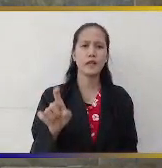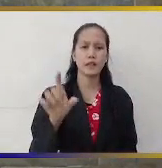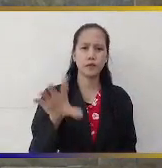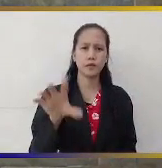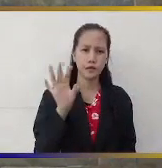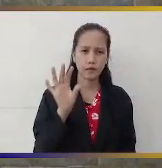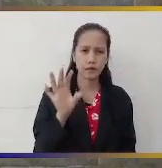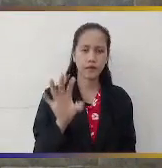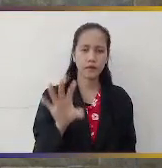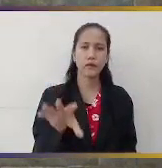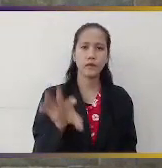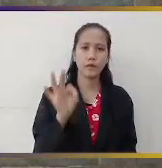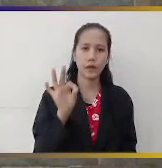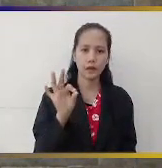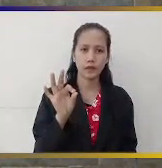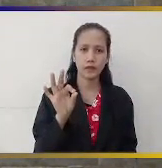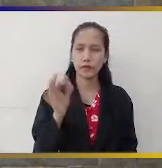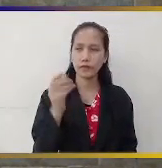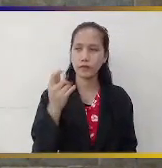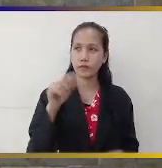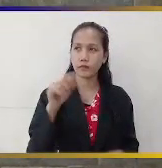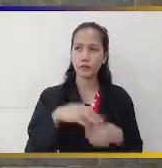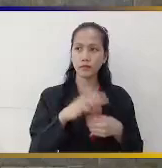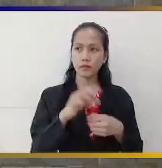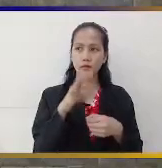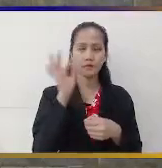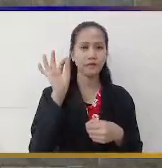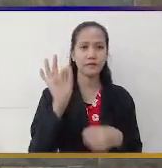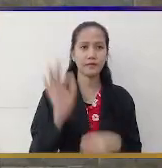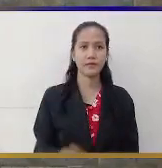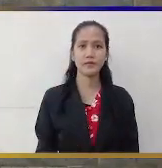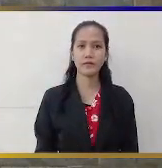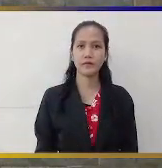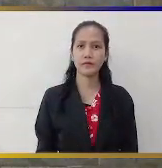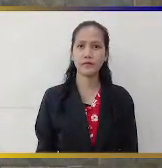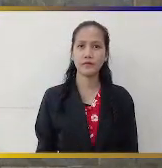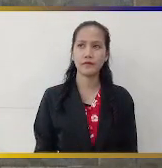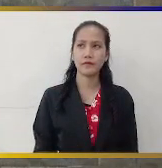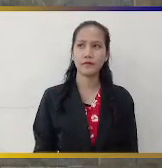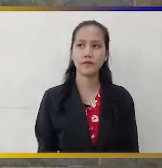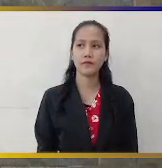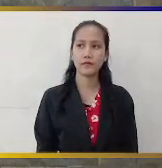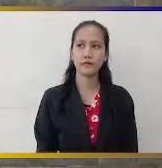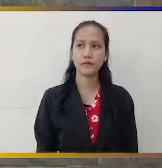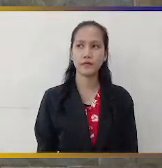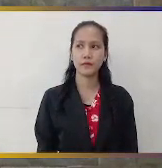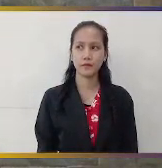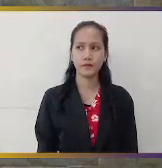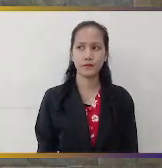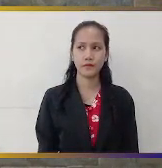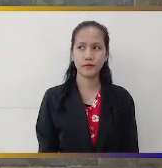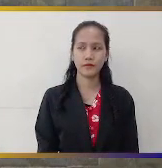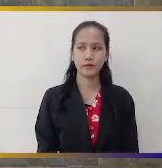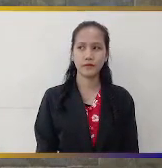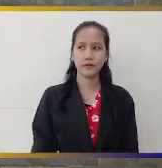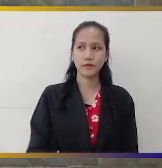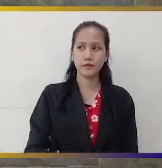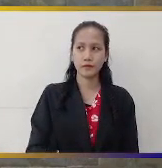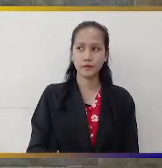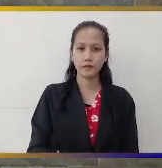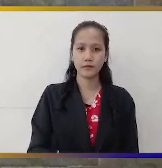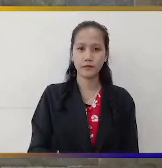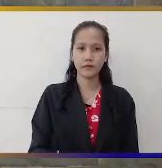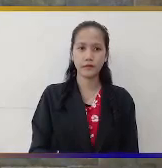God is, it says it. I think it's, so I didn't write this one down, but I think it's 2 Corinthians 2:18. Let's look back